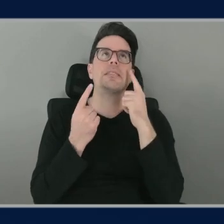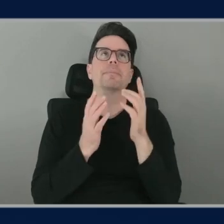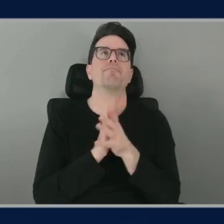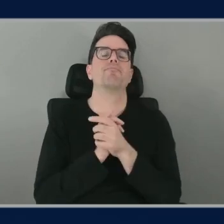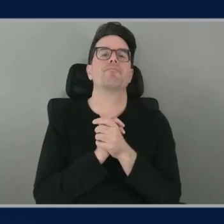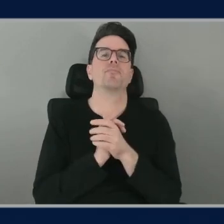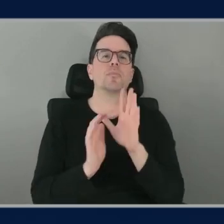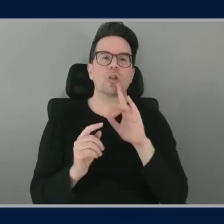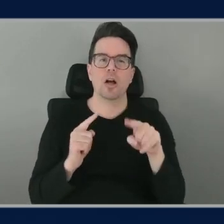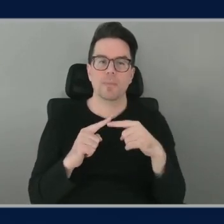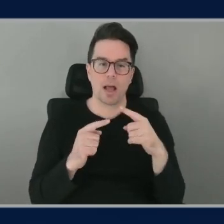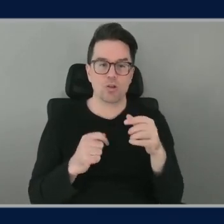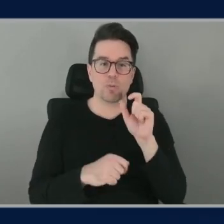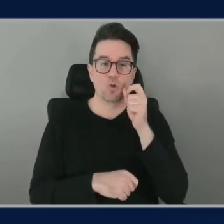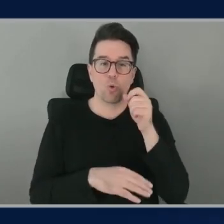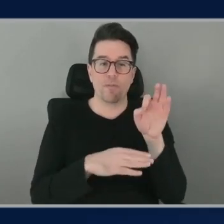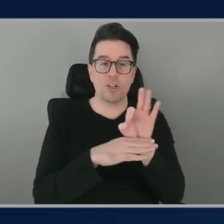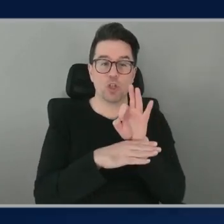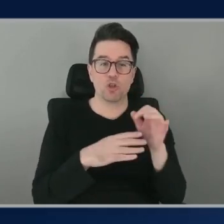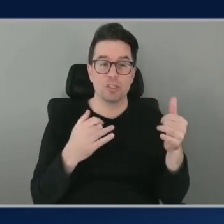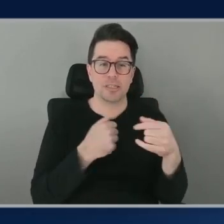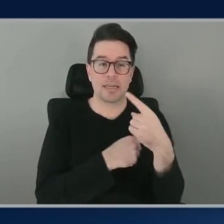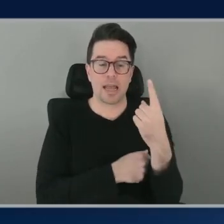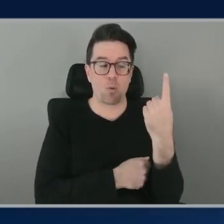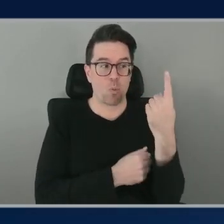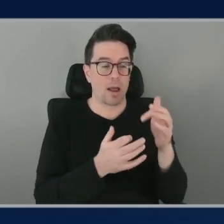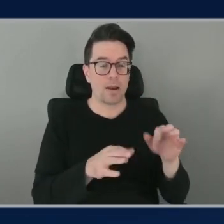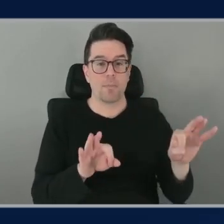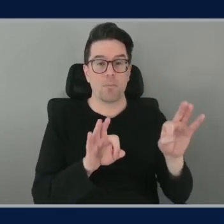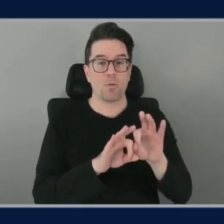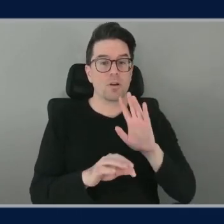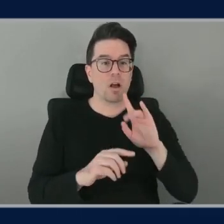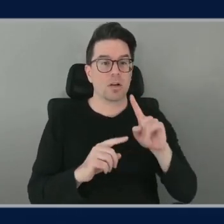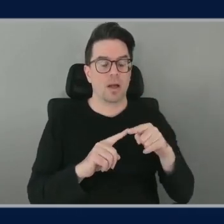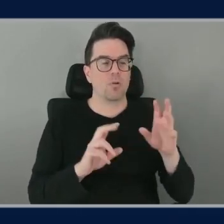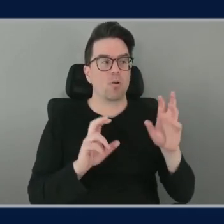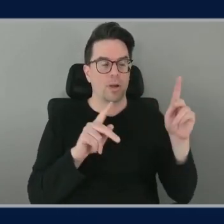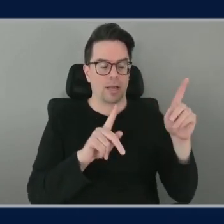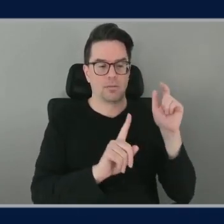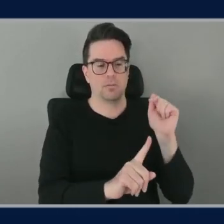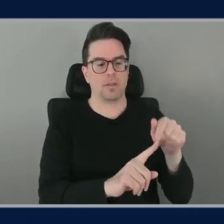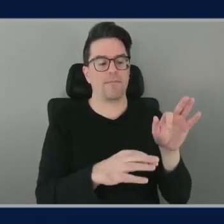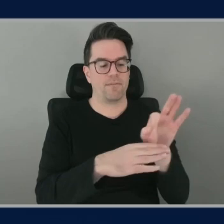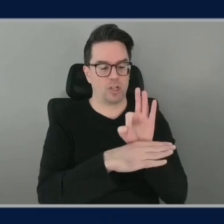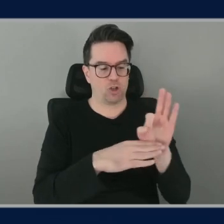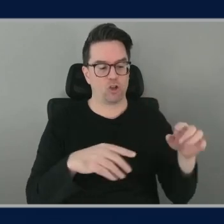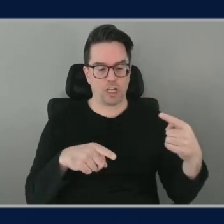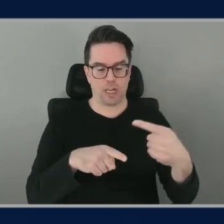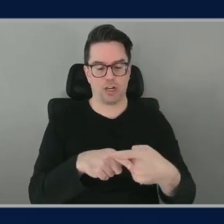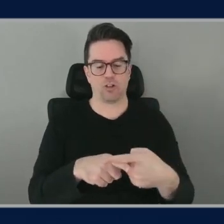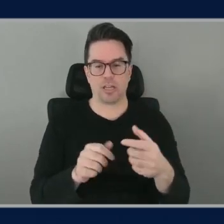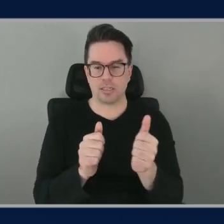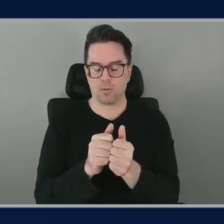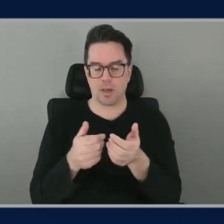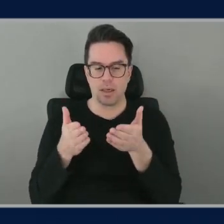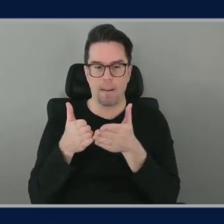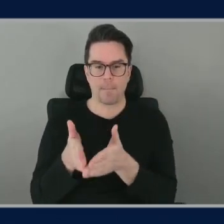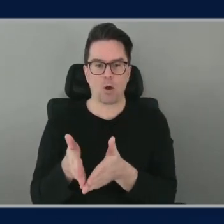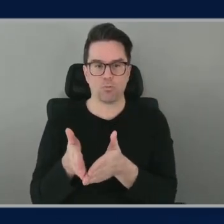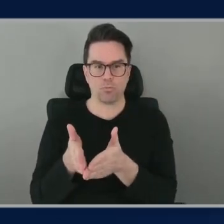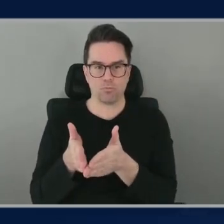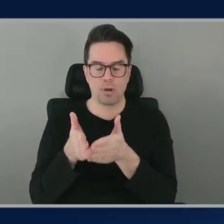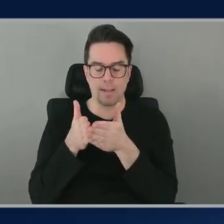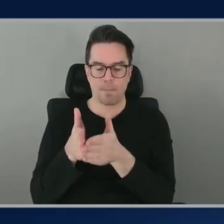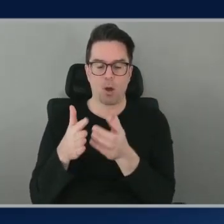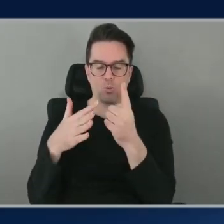about some cool features today. One of the most important ones we talked about. Okay, that feature intersects with a boat and it sinks. What is